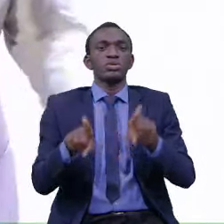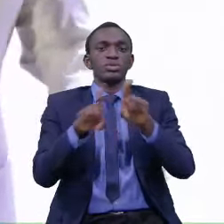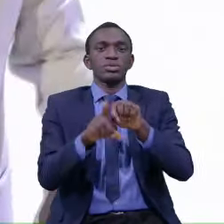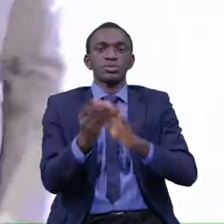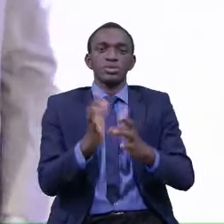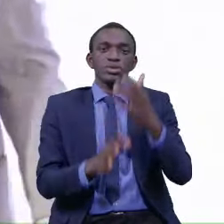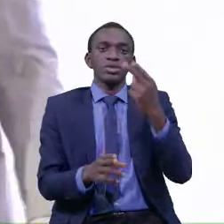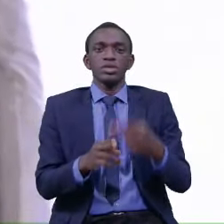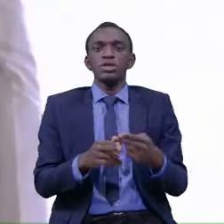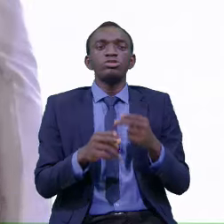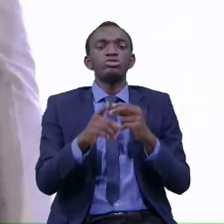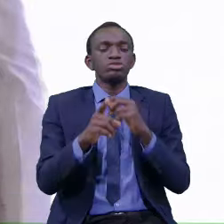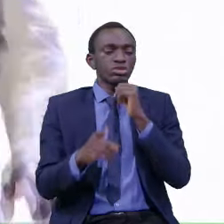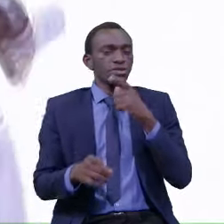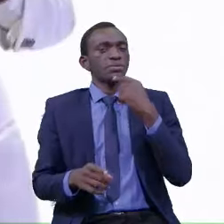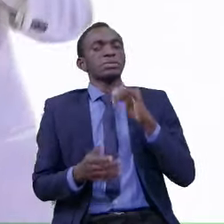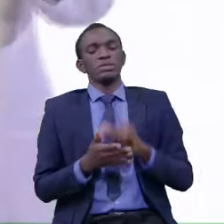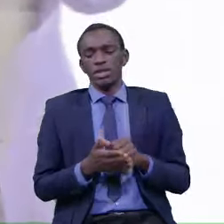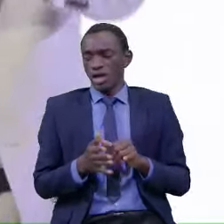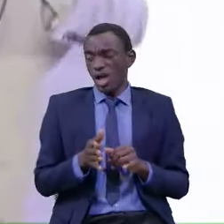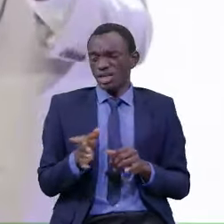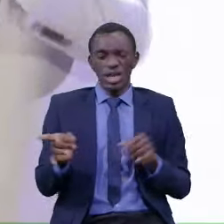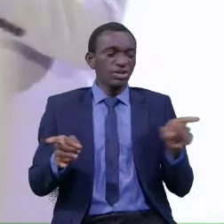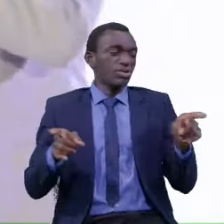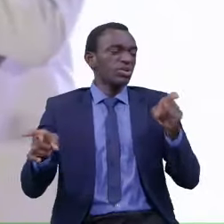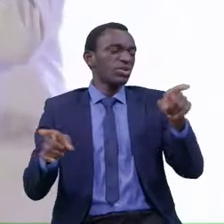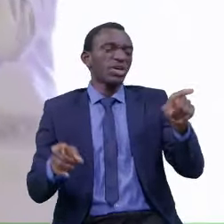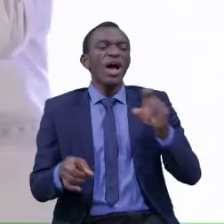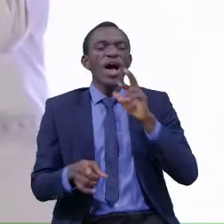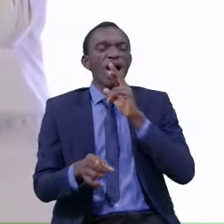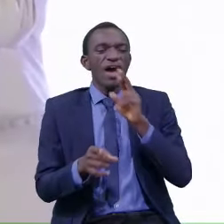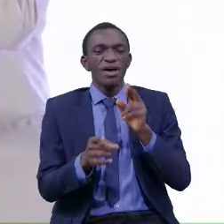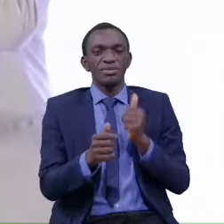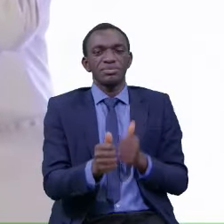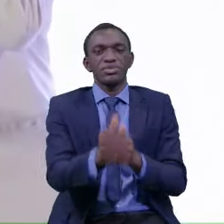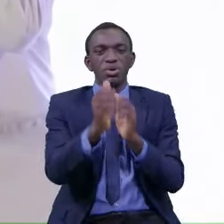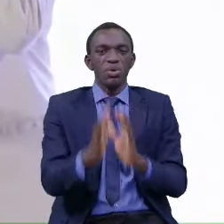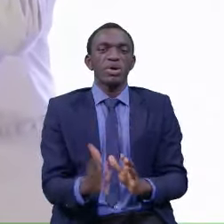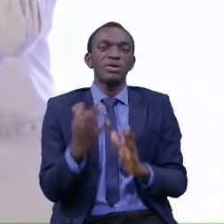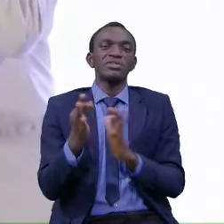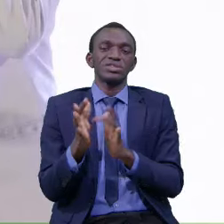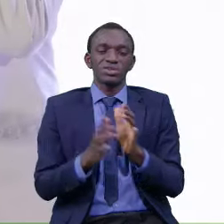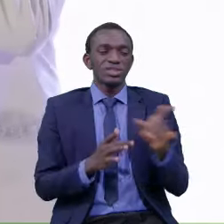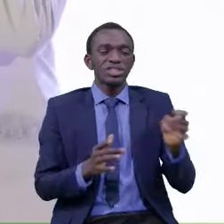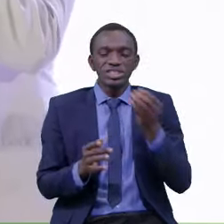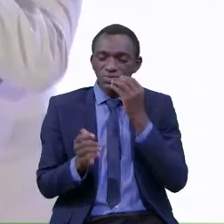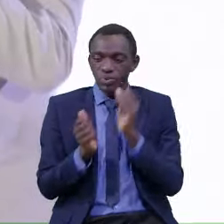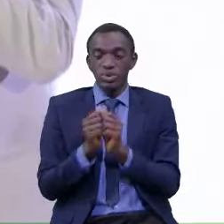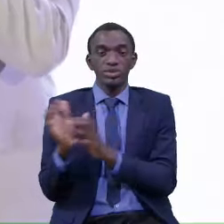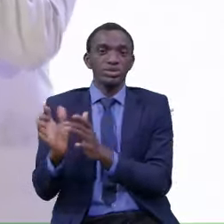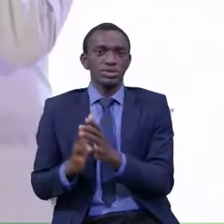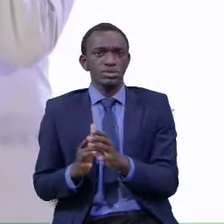the people that ate and lived with Jesus. The same. The grace of God